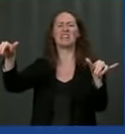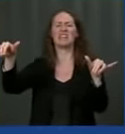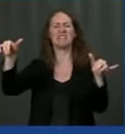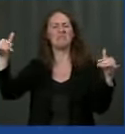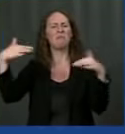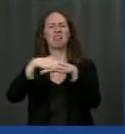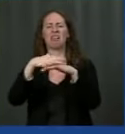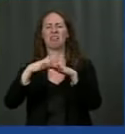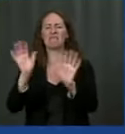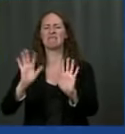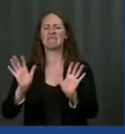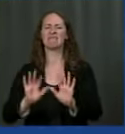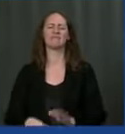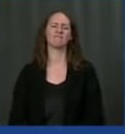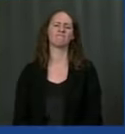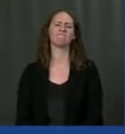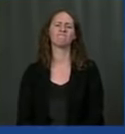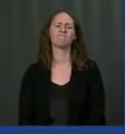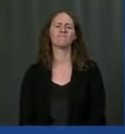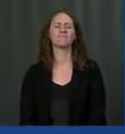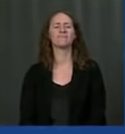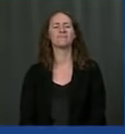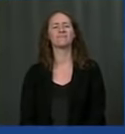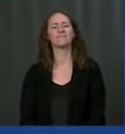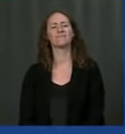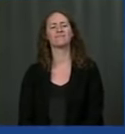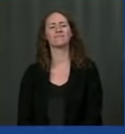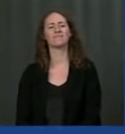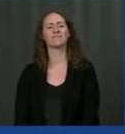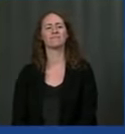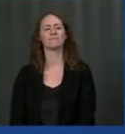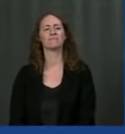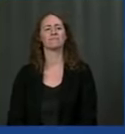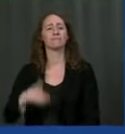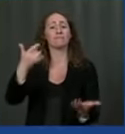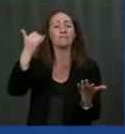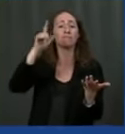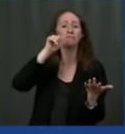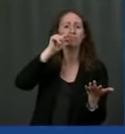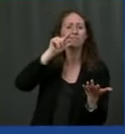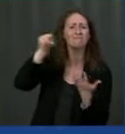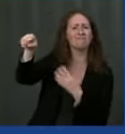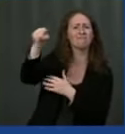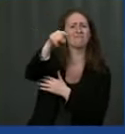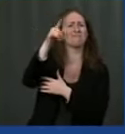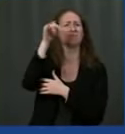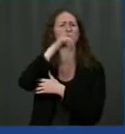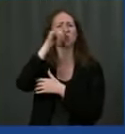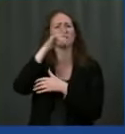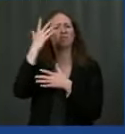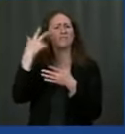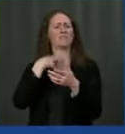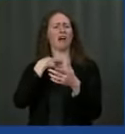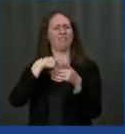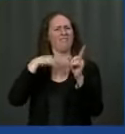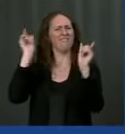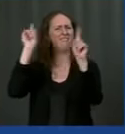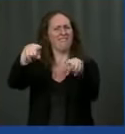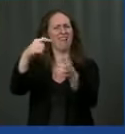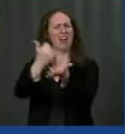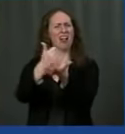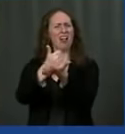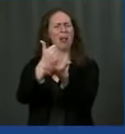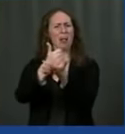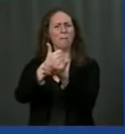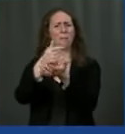And the people inside, you know, we're going to have to take care of them. But some of the people in here who stay during the storm and are okay, in the next couple of days,